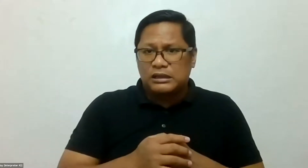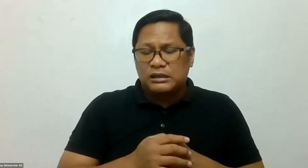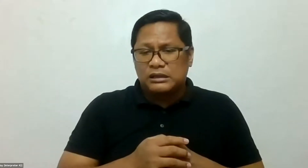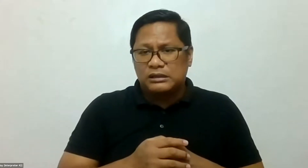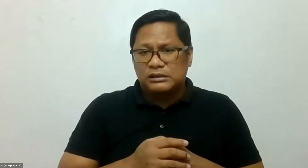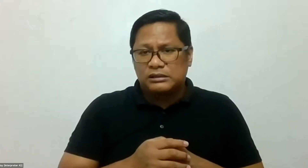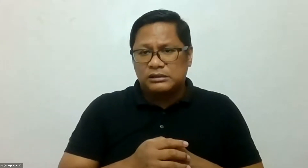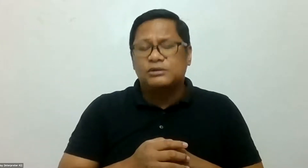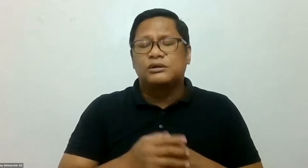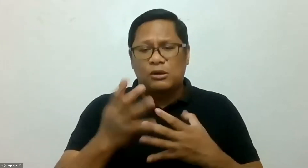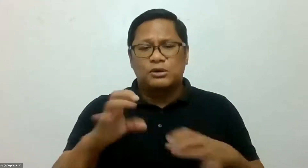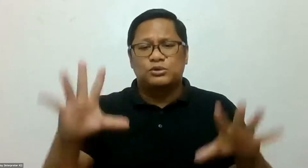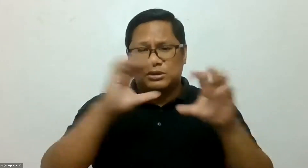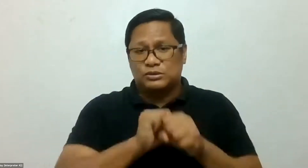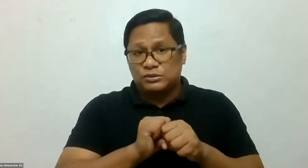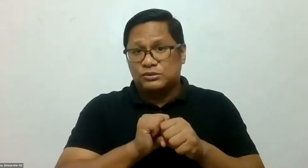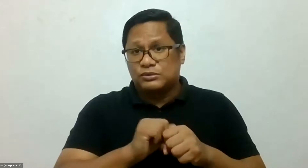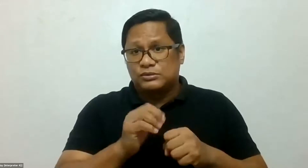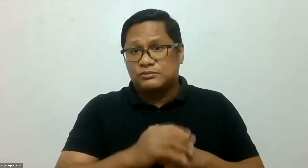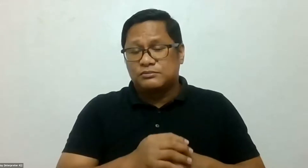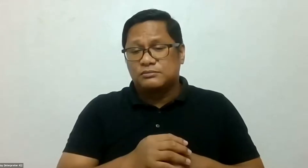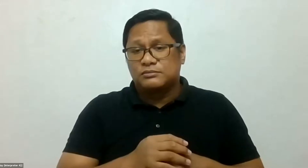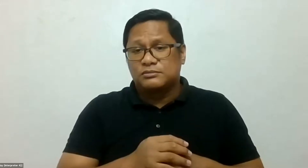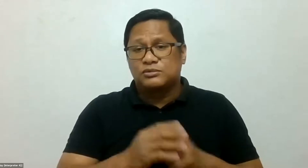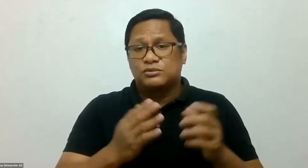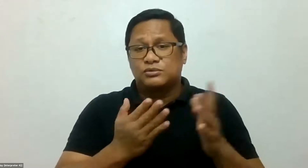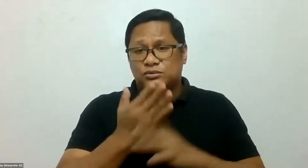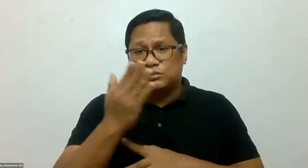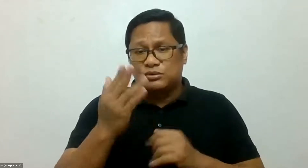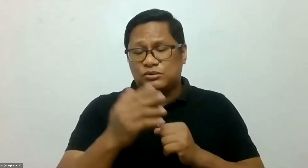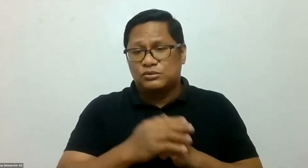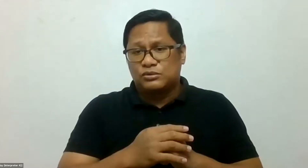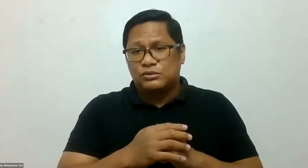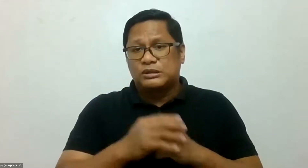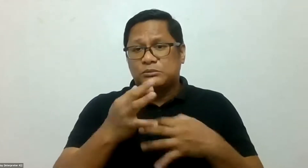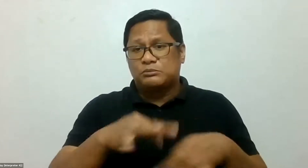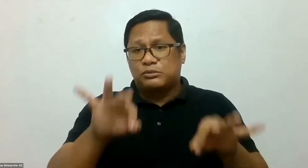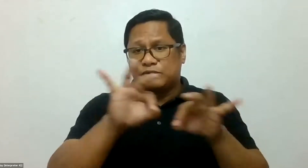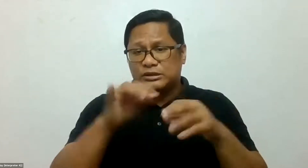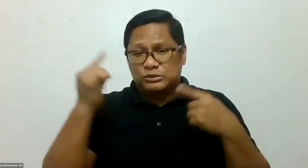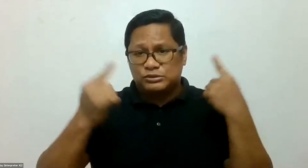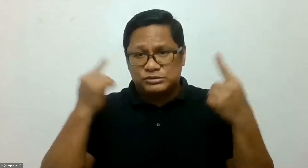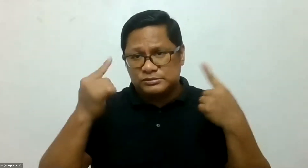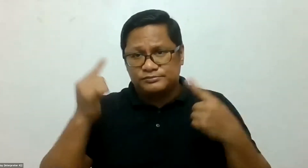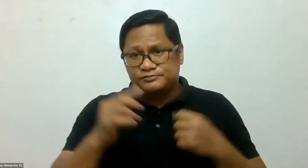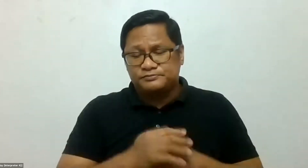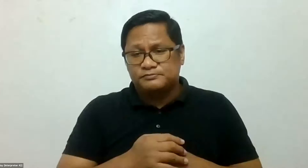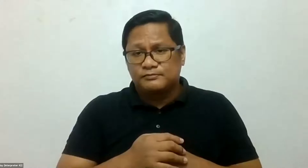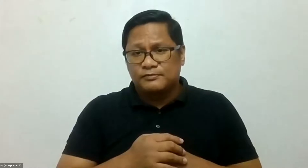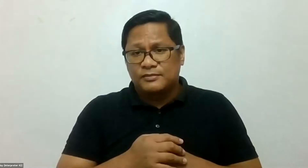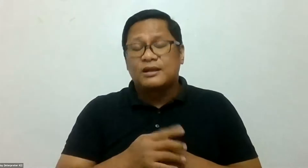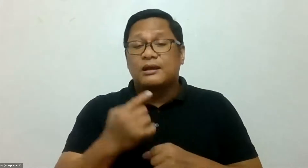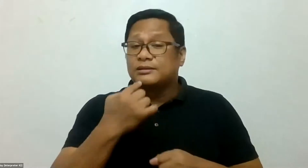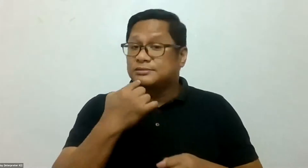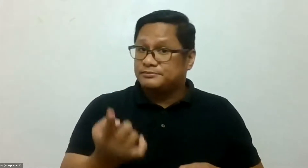would like to conclude my brief reaction with this, our important concern. And so I